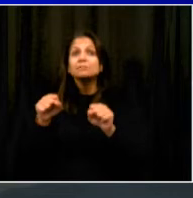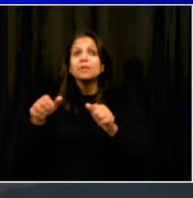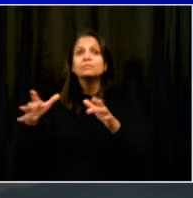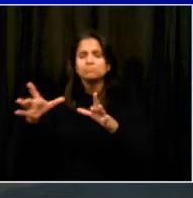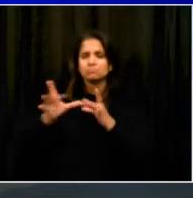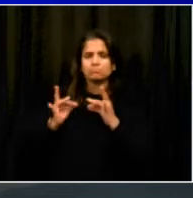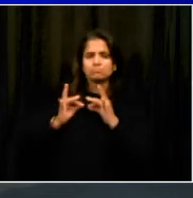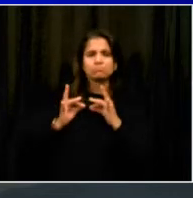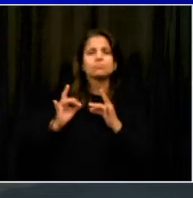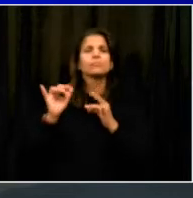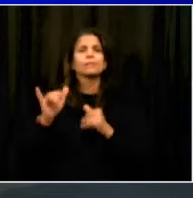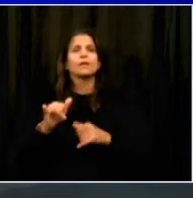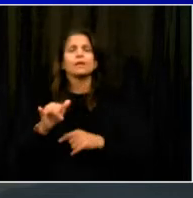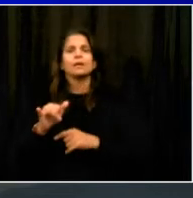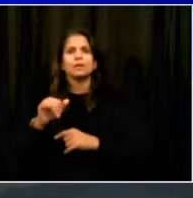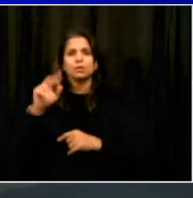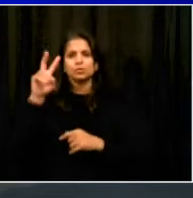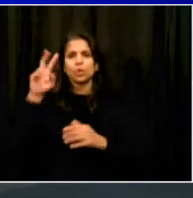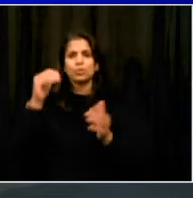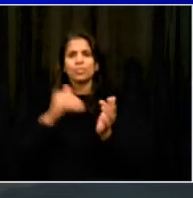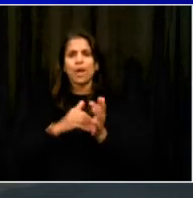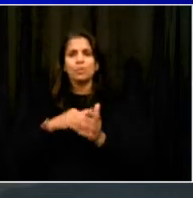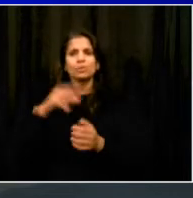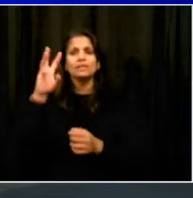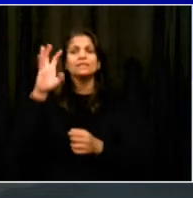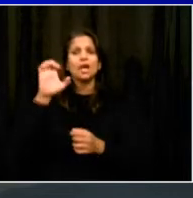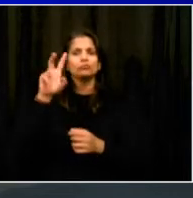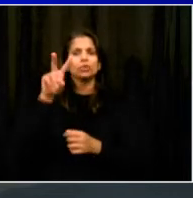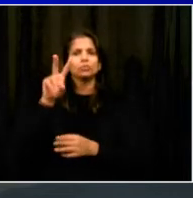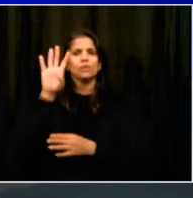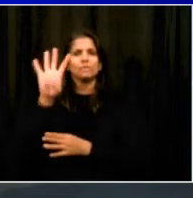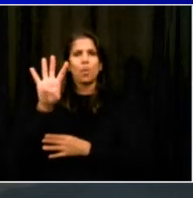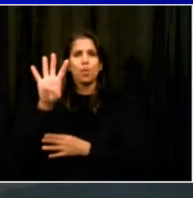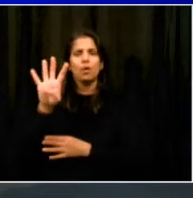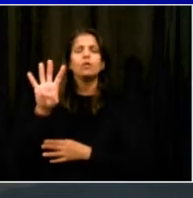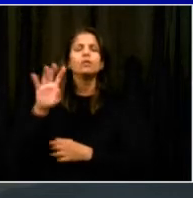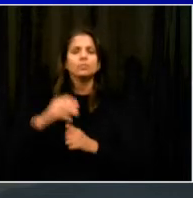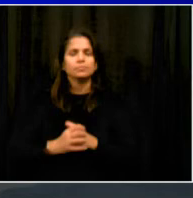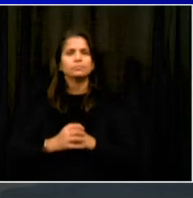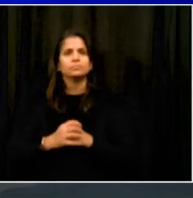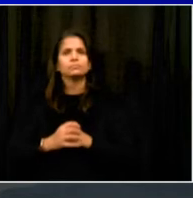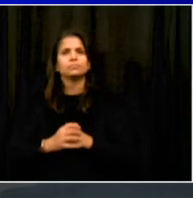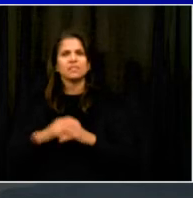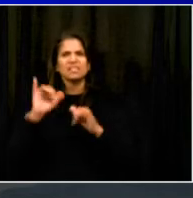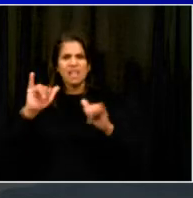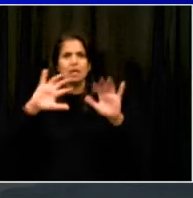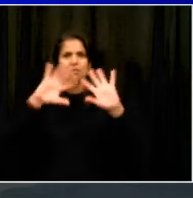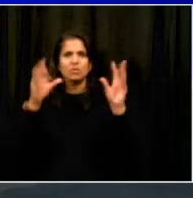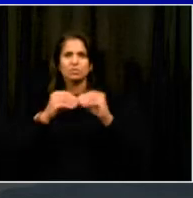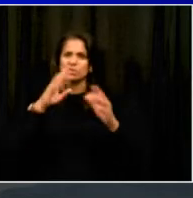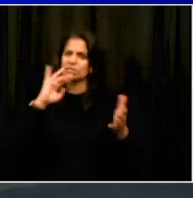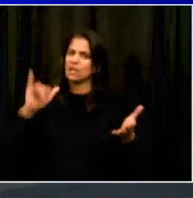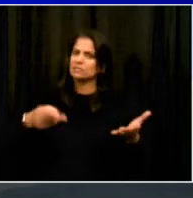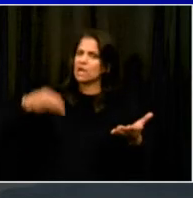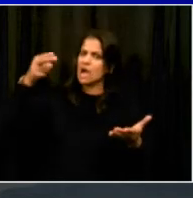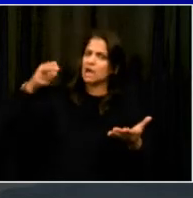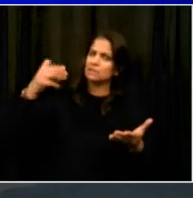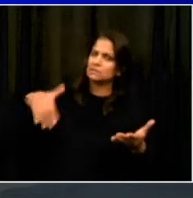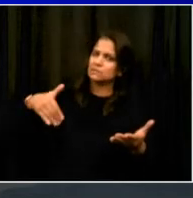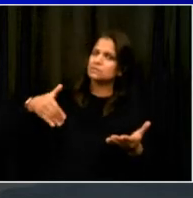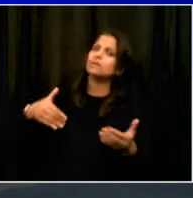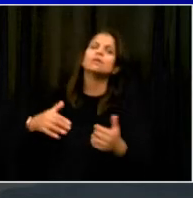2,624, well over the number where we want to be, which is 550. So we have a lot of work to do there. And